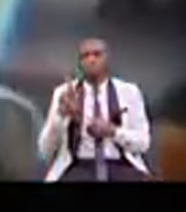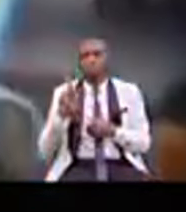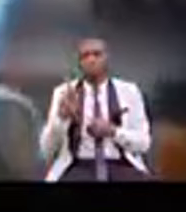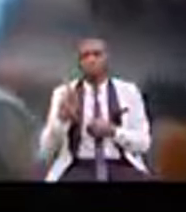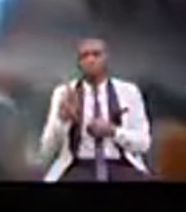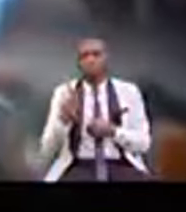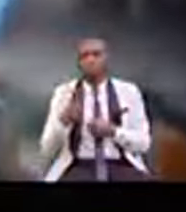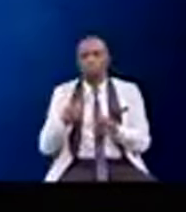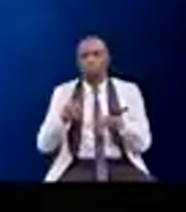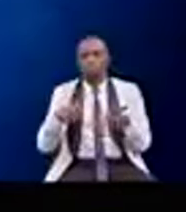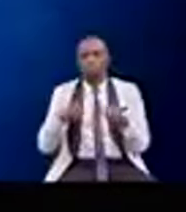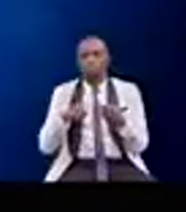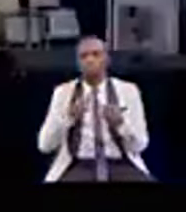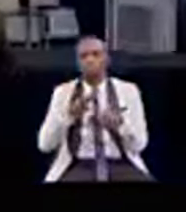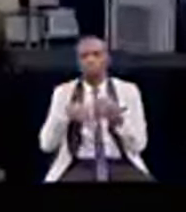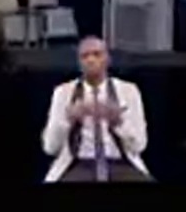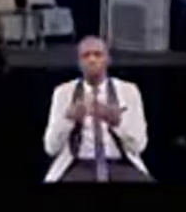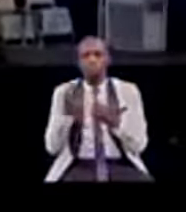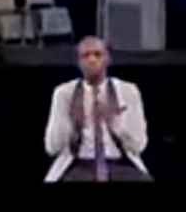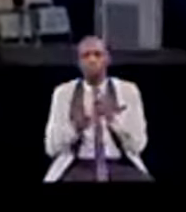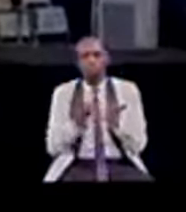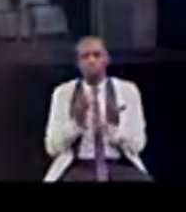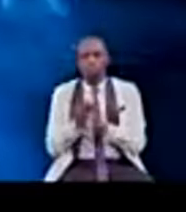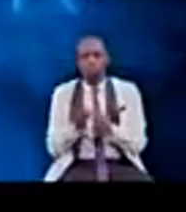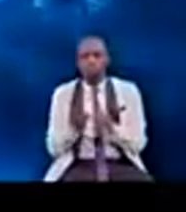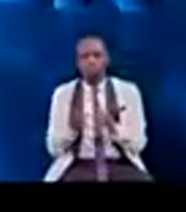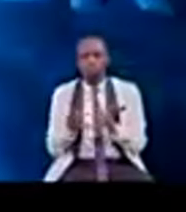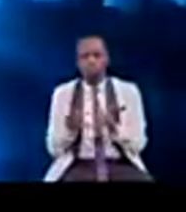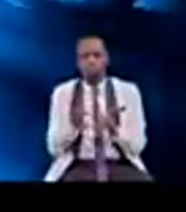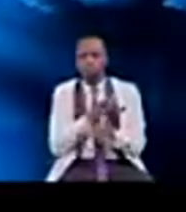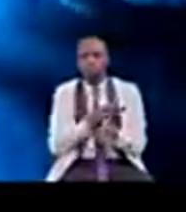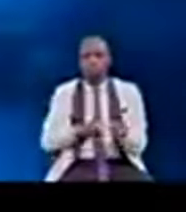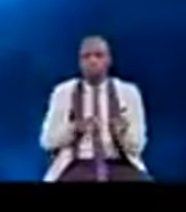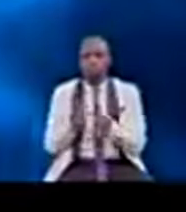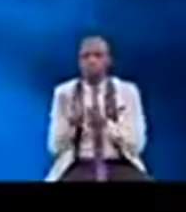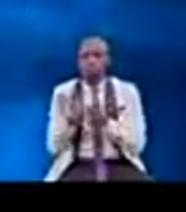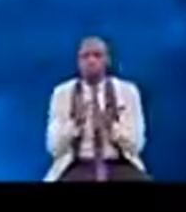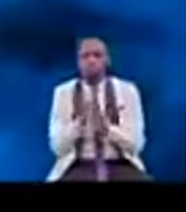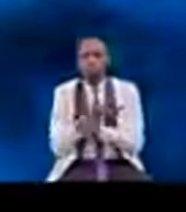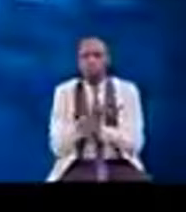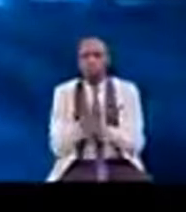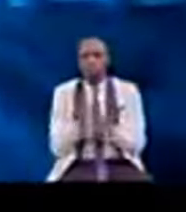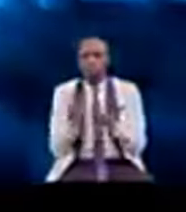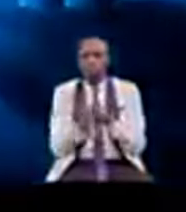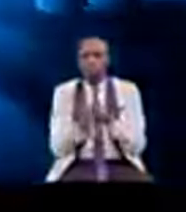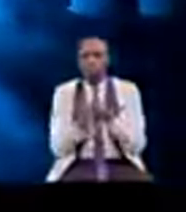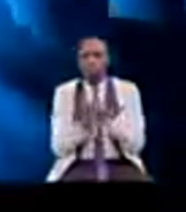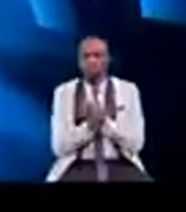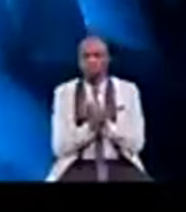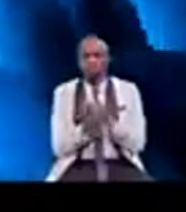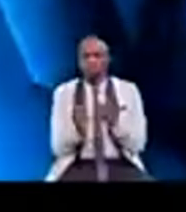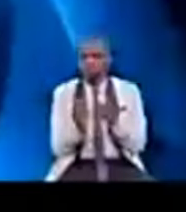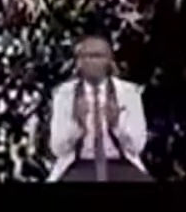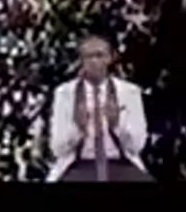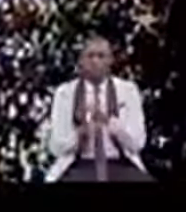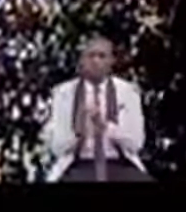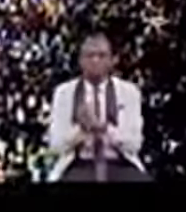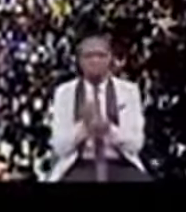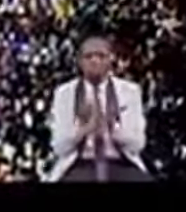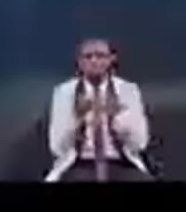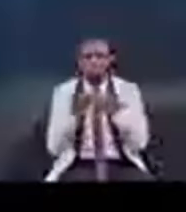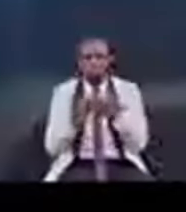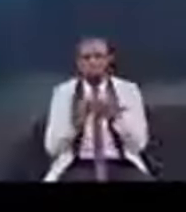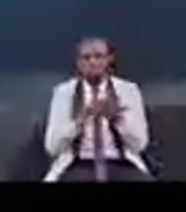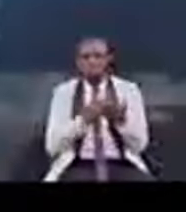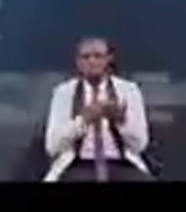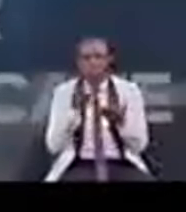that any should perish. Even the people who want to perish, God is not willing that any should